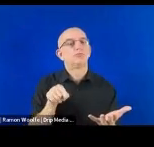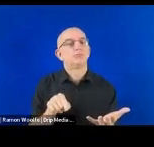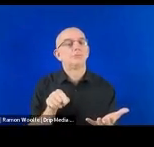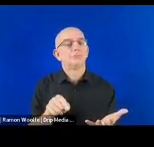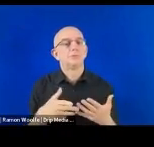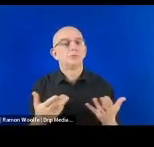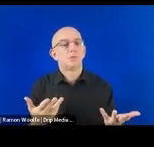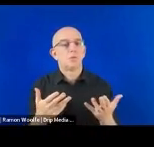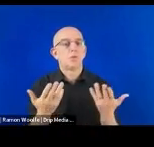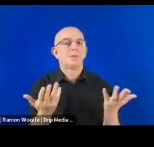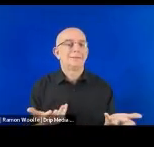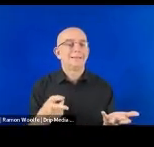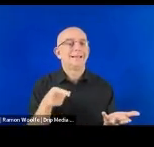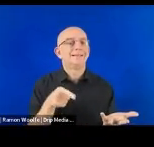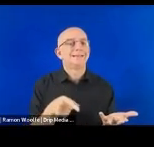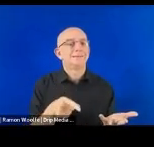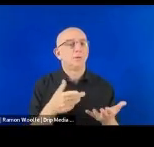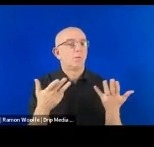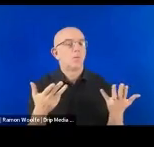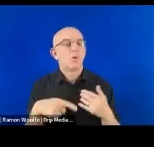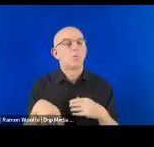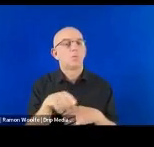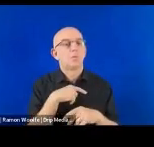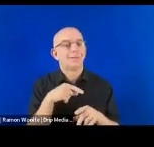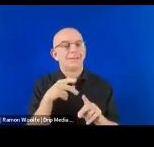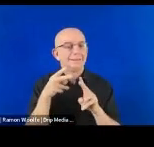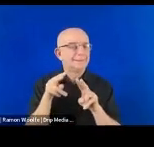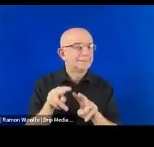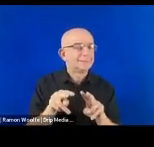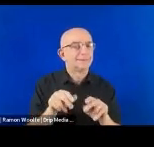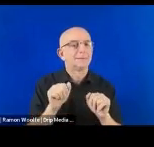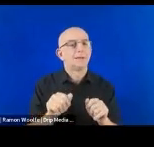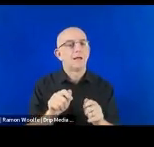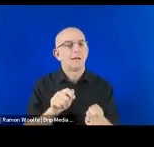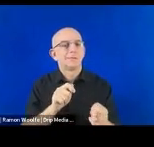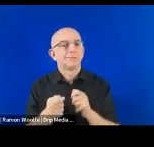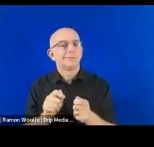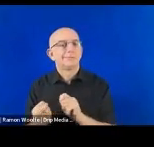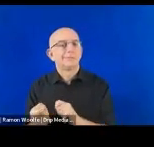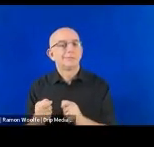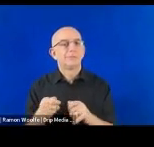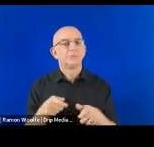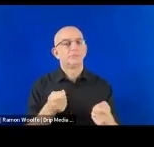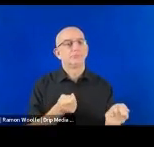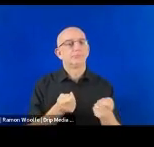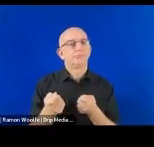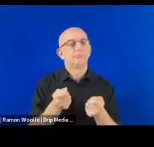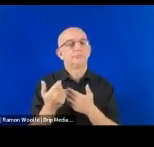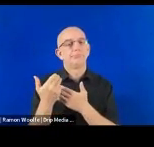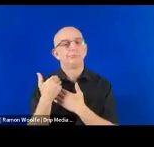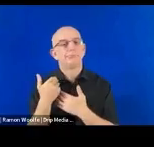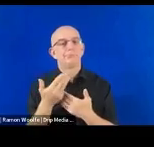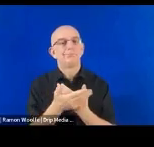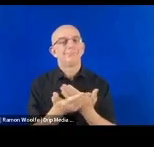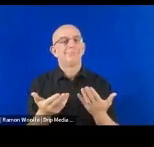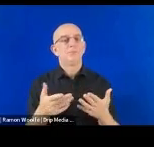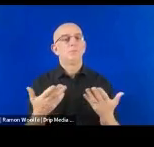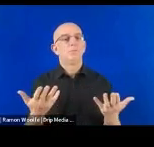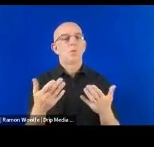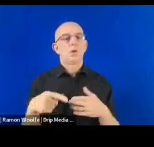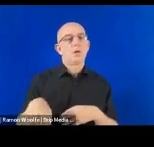regional institutions. Africa, for instance, West Africa has these, regional economic blocks